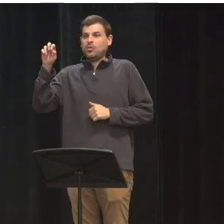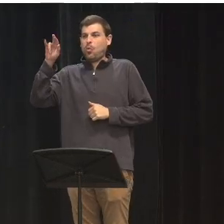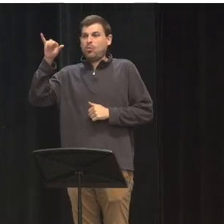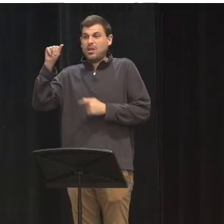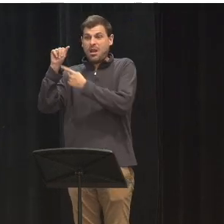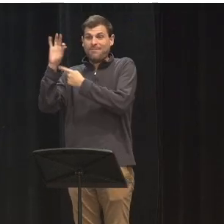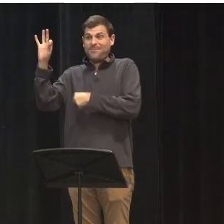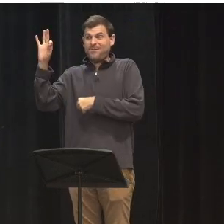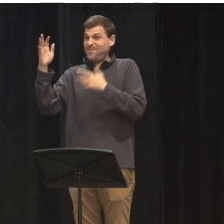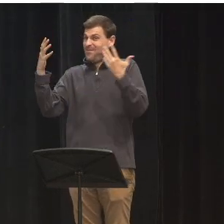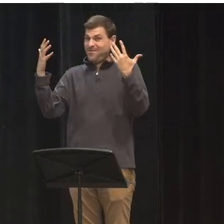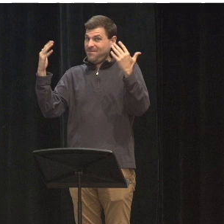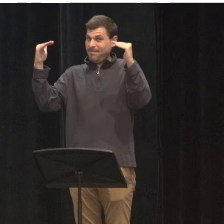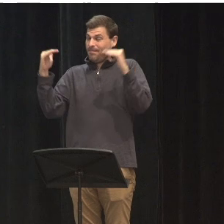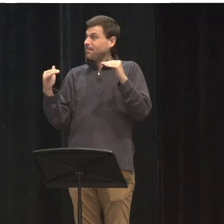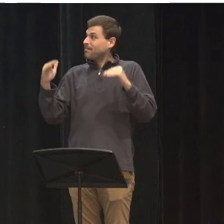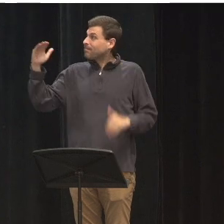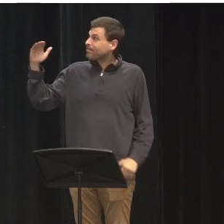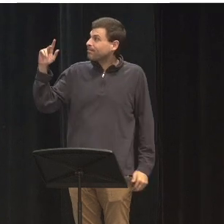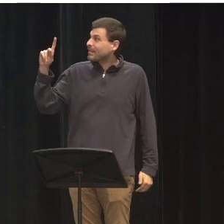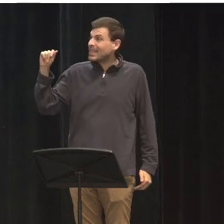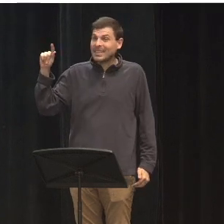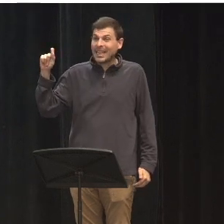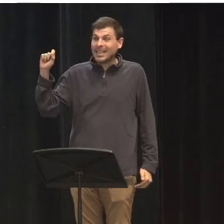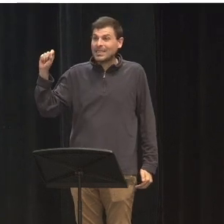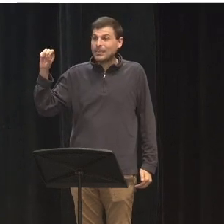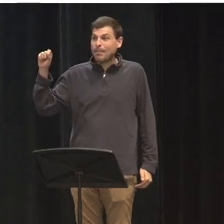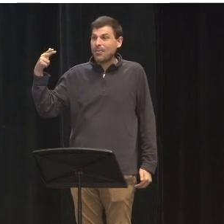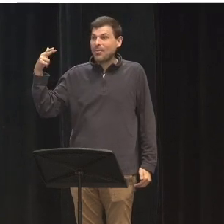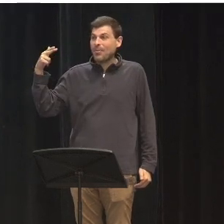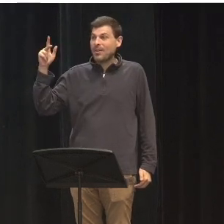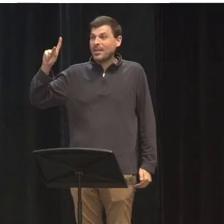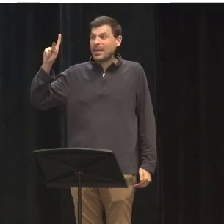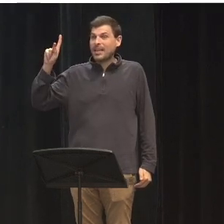Okay, I'll try one more in that group. Kate Smith. Is Kate Smith attending?